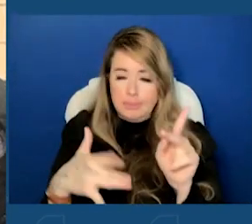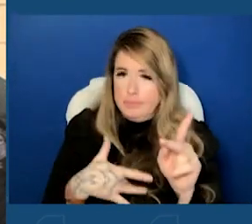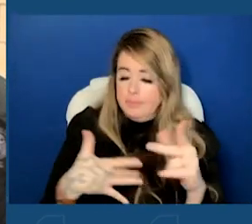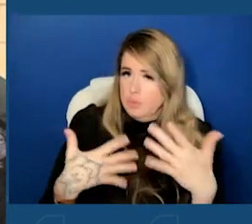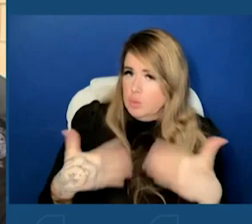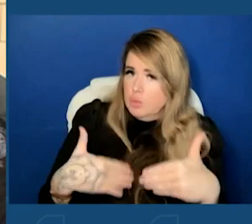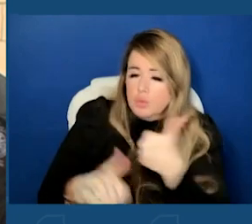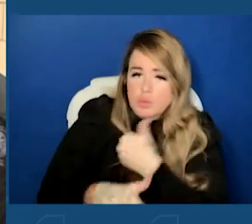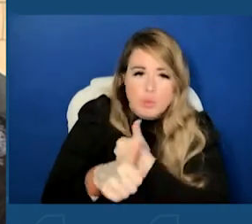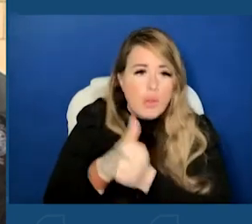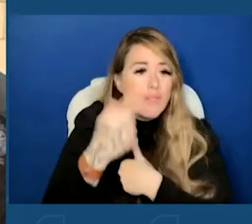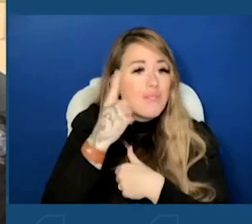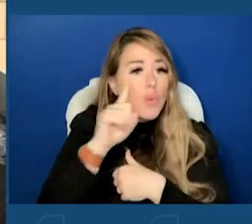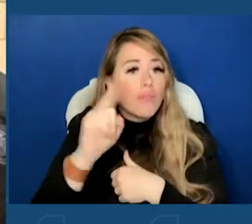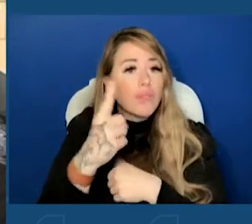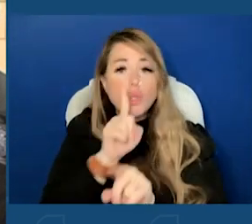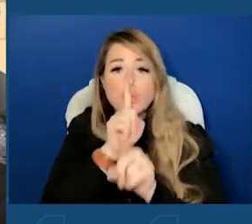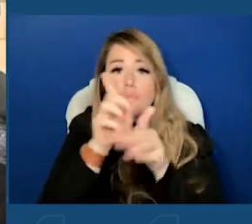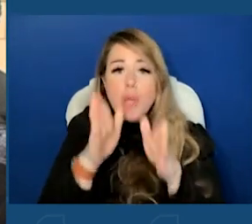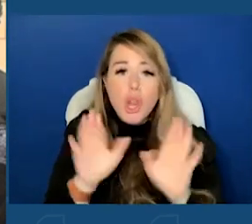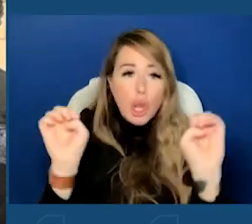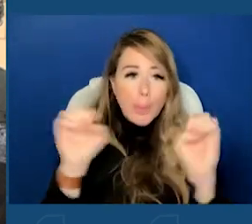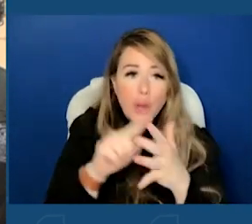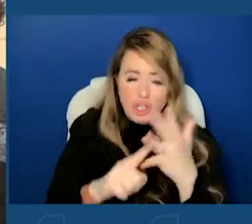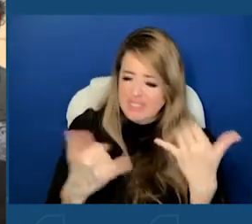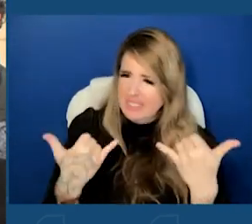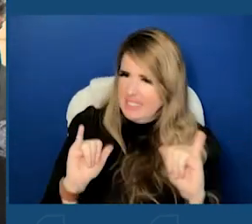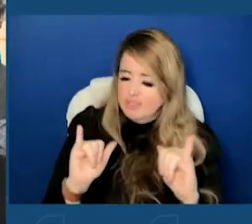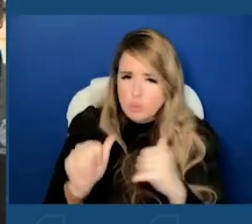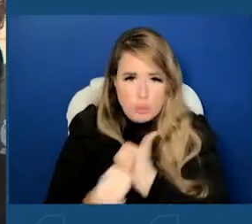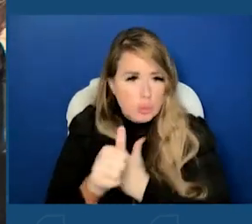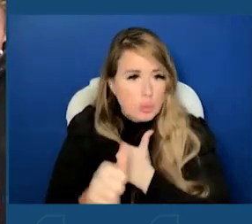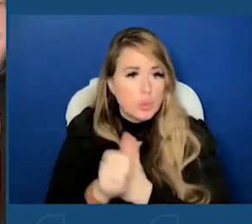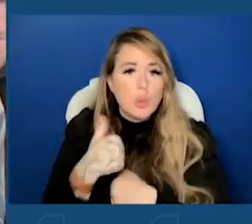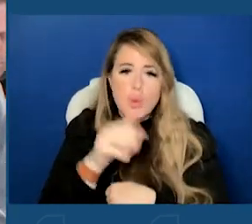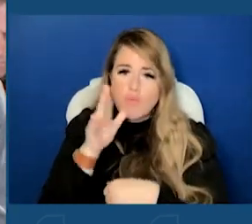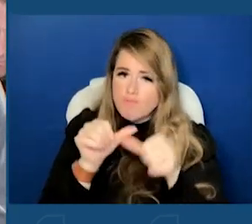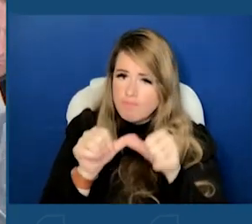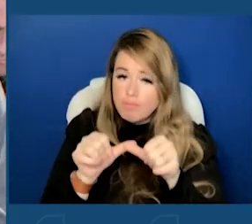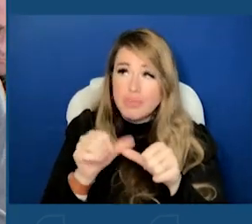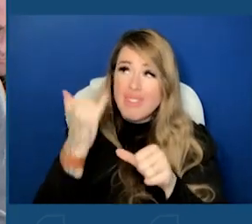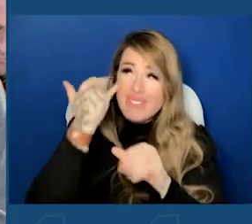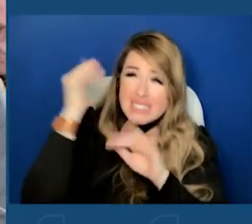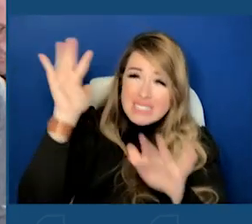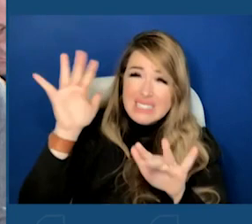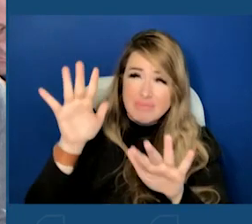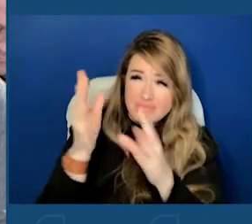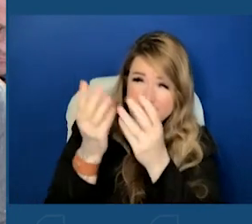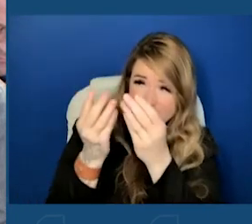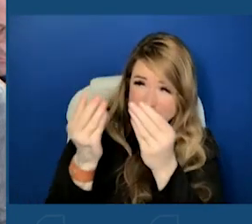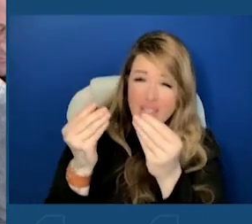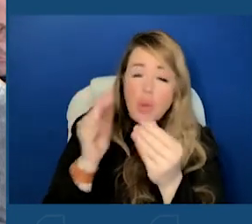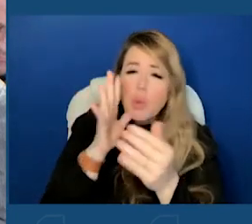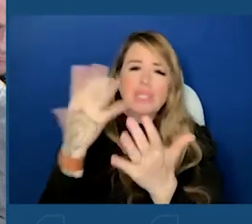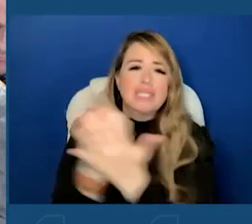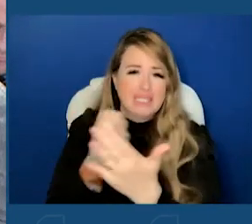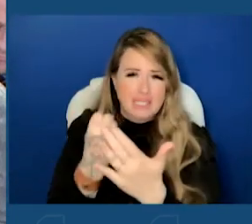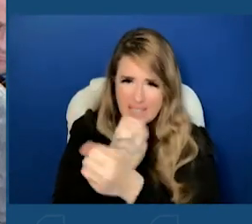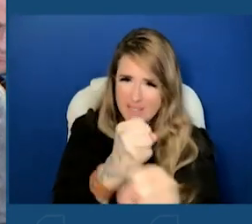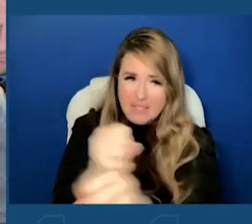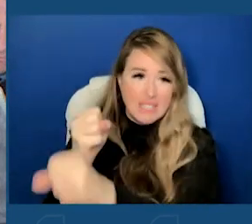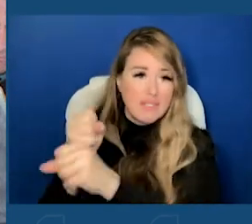responders. We are going to continue the life safety missions as soon as we get any breaks in the weather, but the weather is continuing to be